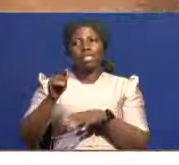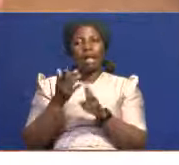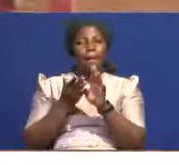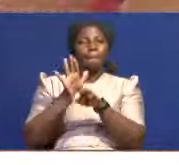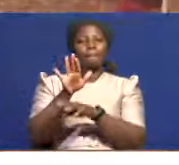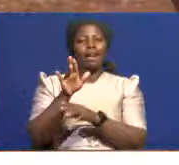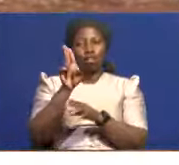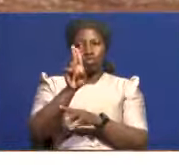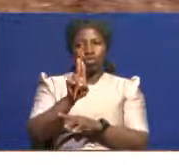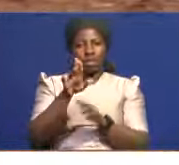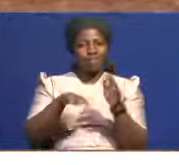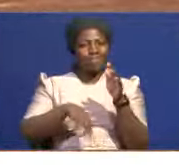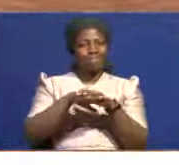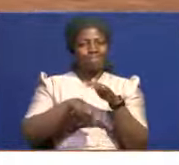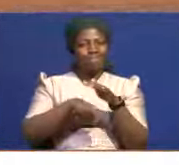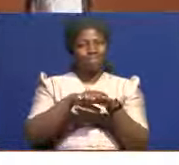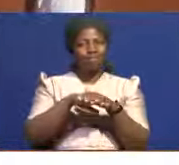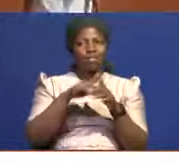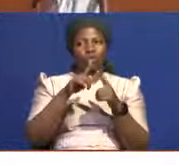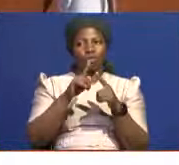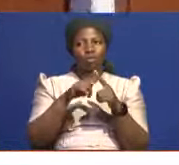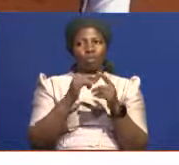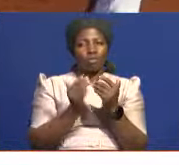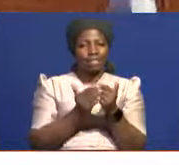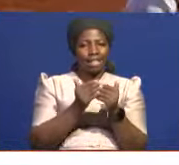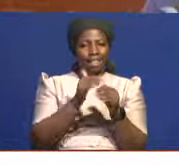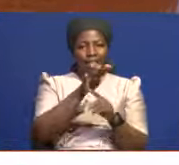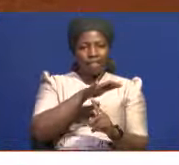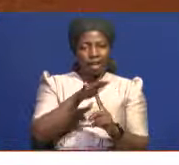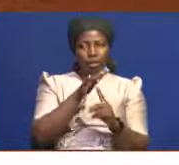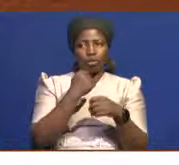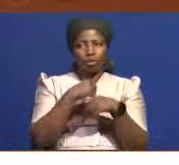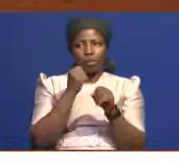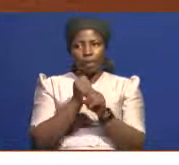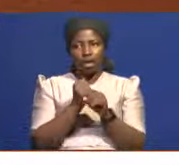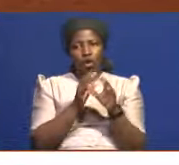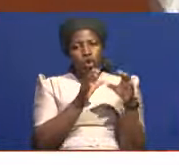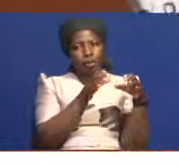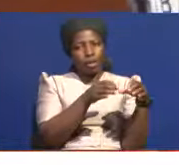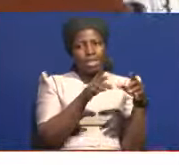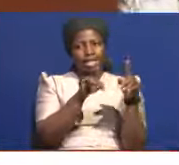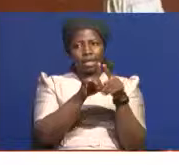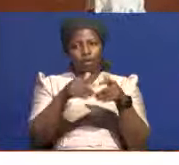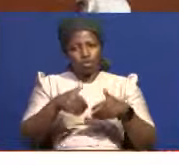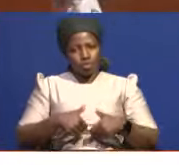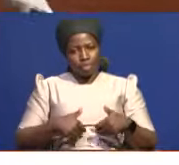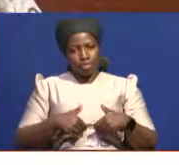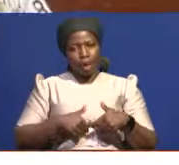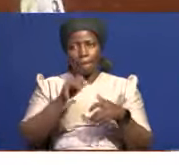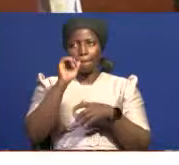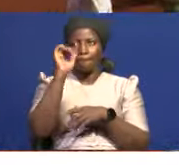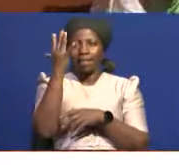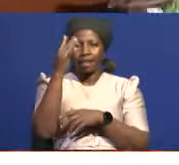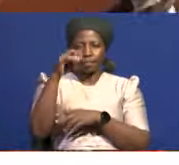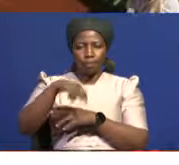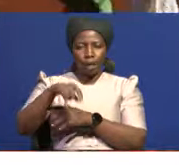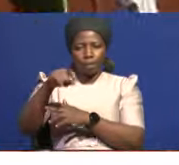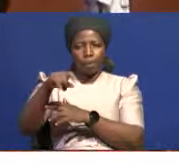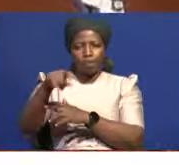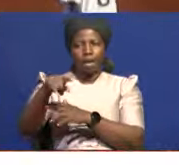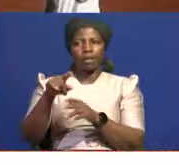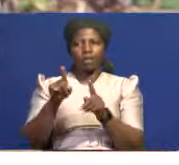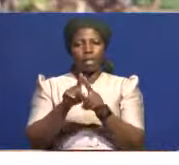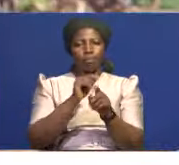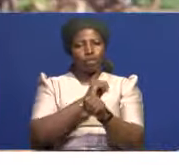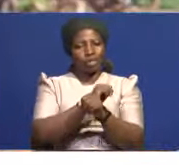using soca for conservation to spur community and youth engagement in an effort to increase forest cover and enhance wildlife